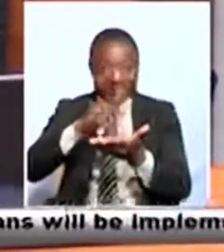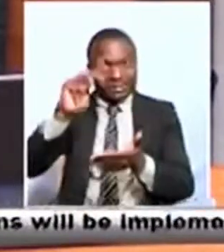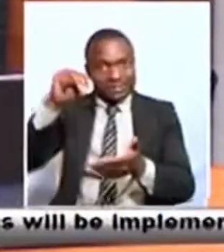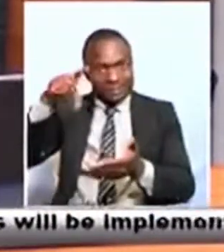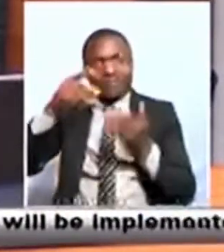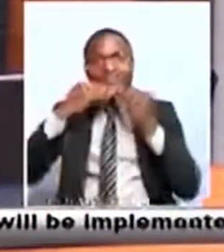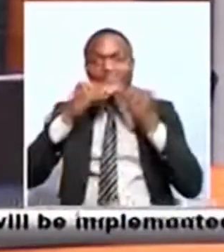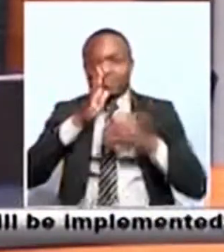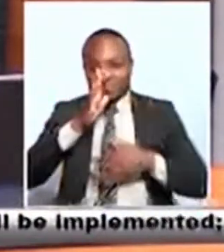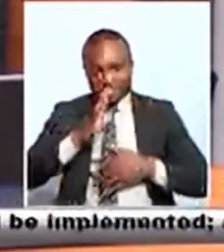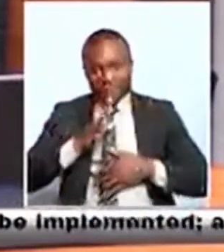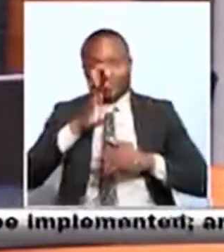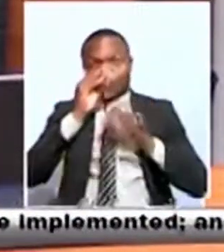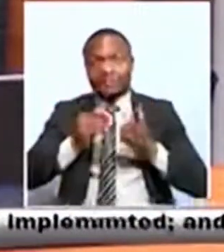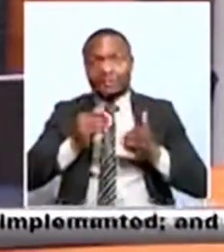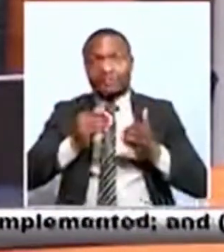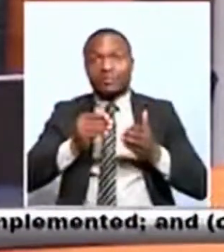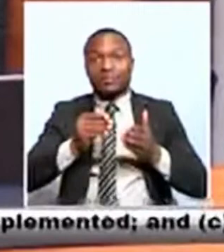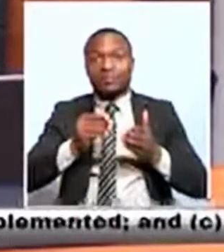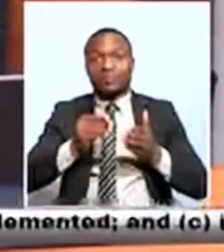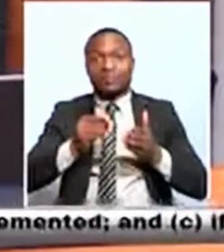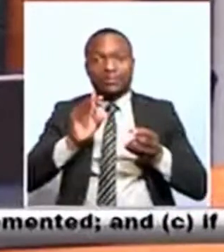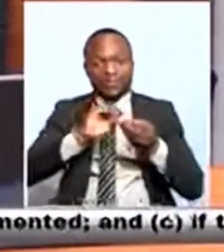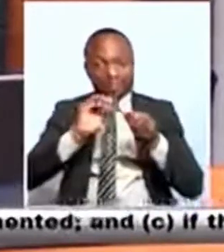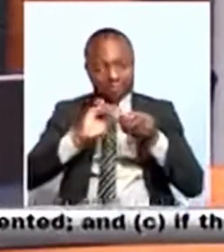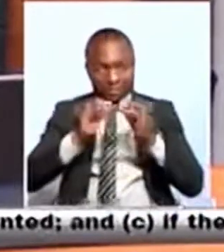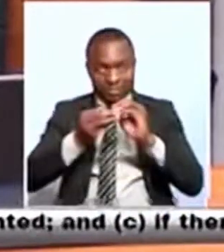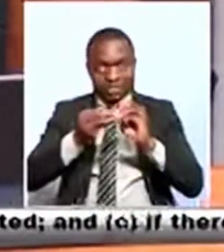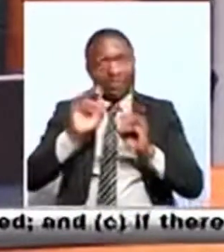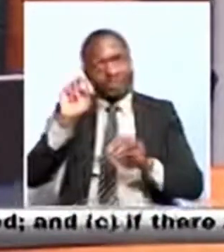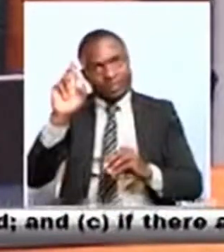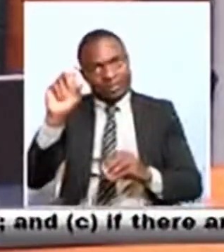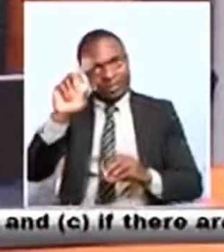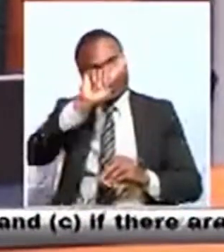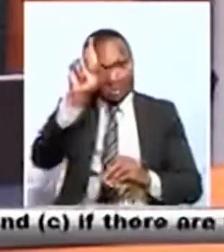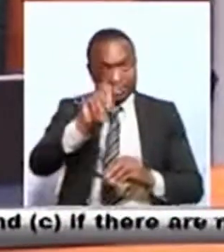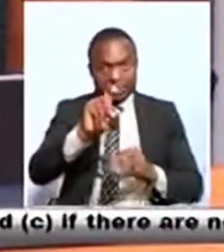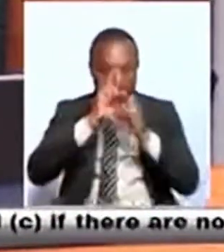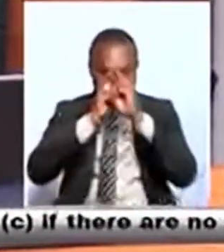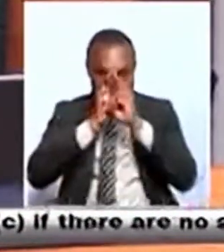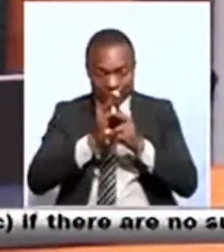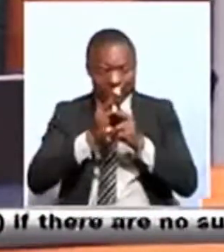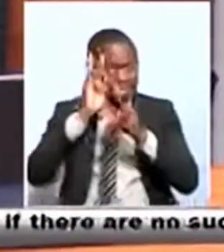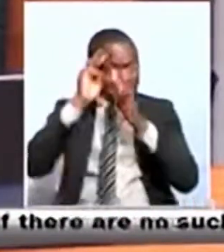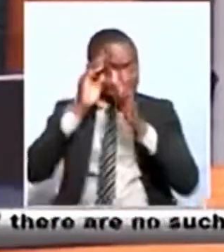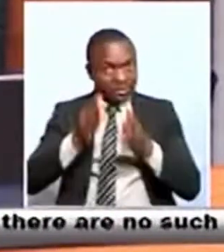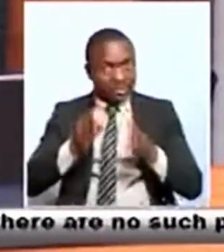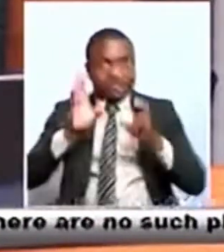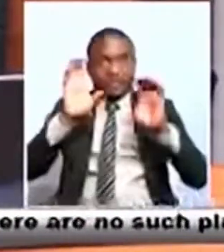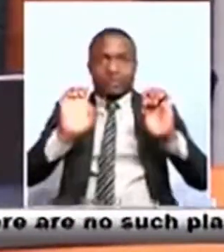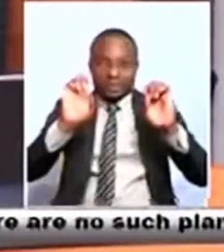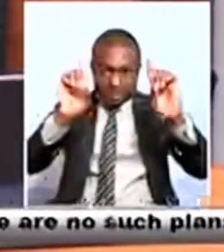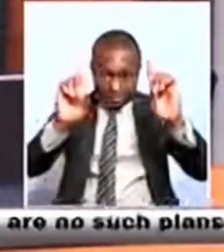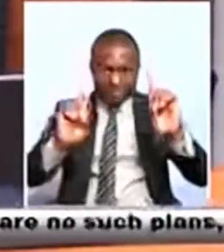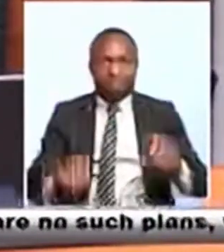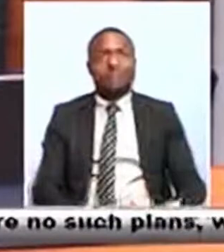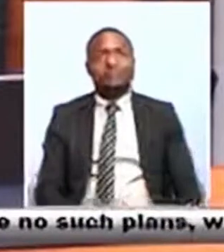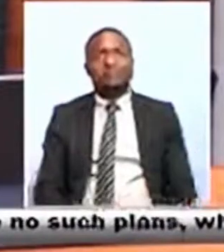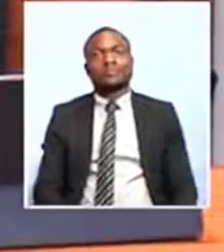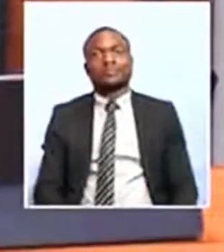Thank you, Madam Speaker. Question number 12. The Honorable Minister of Education.